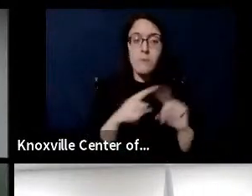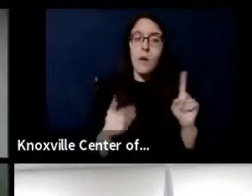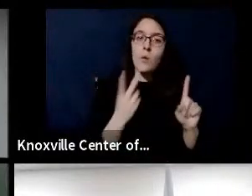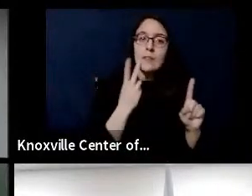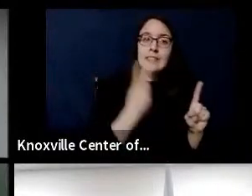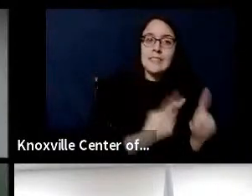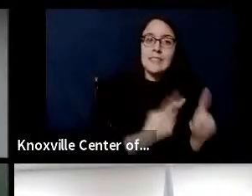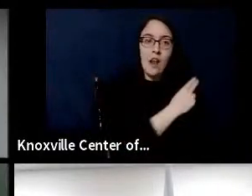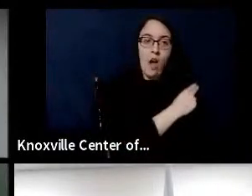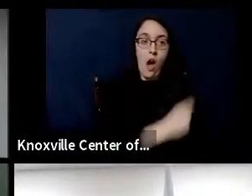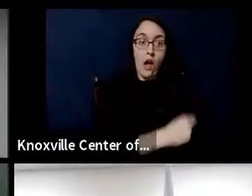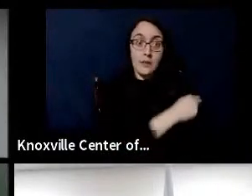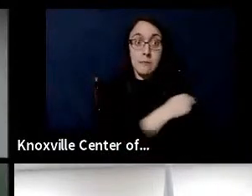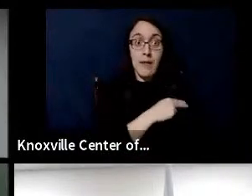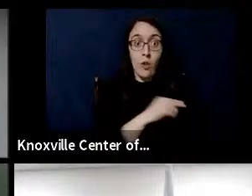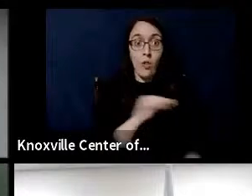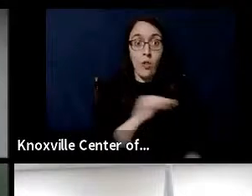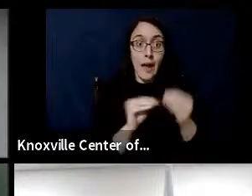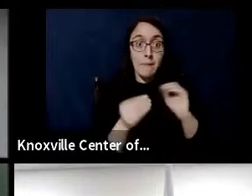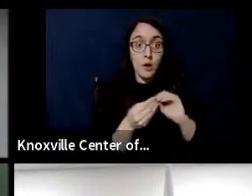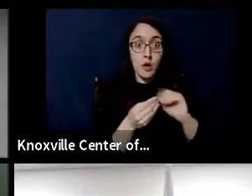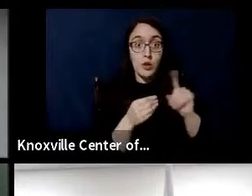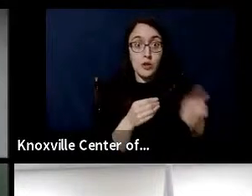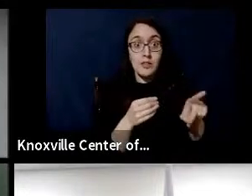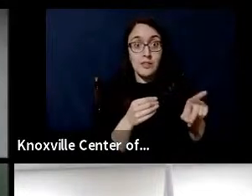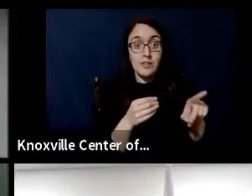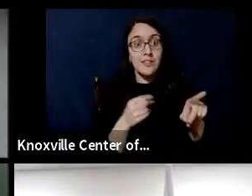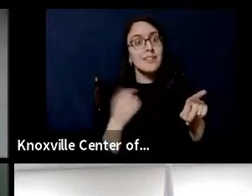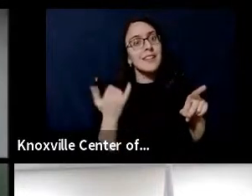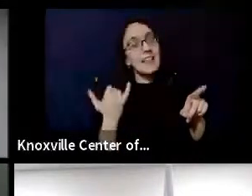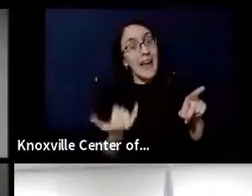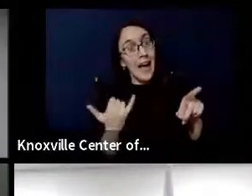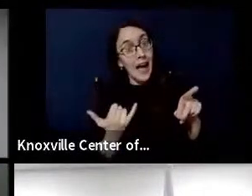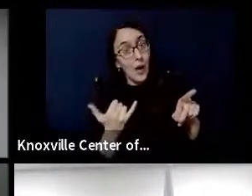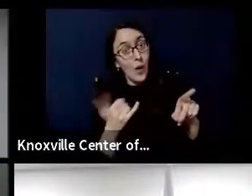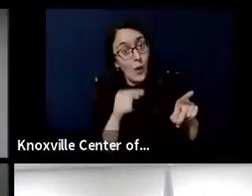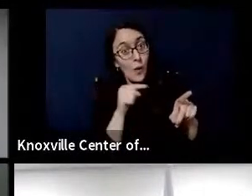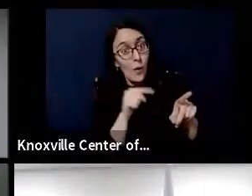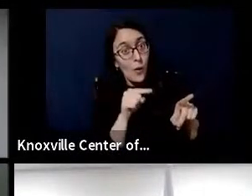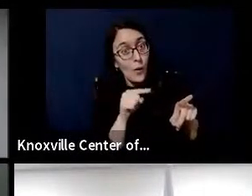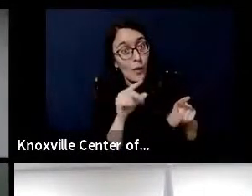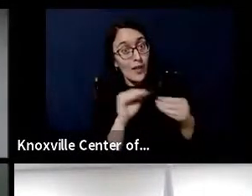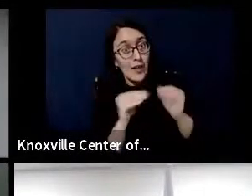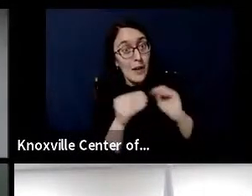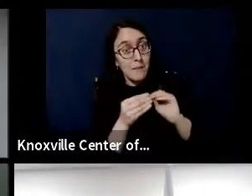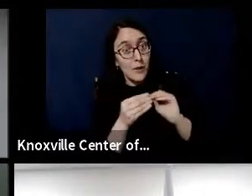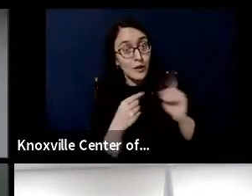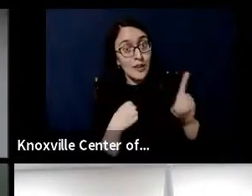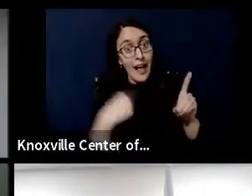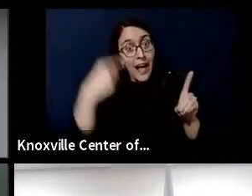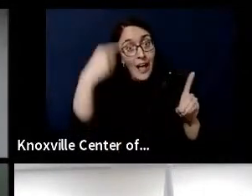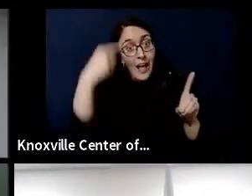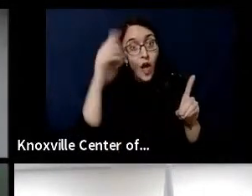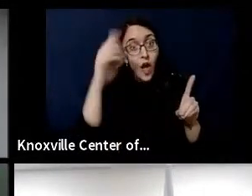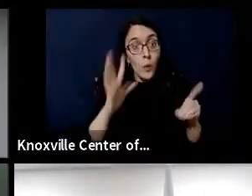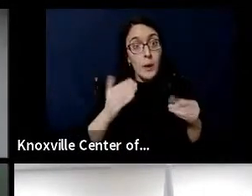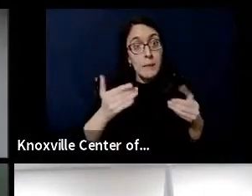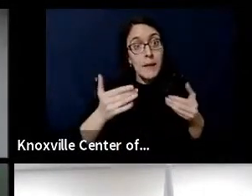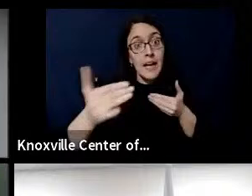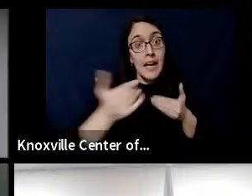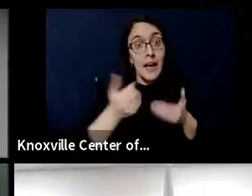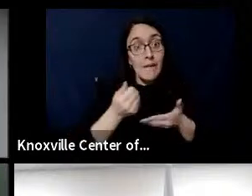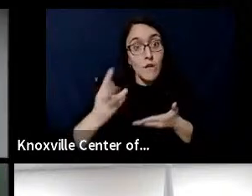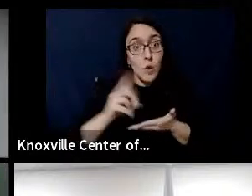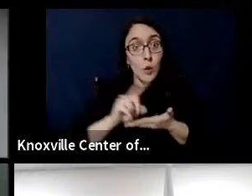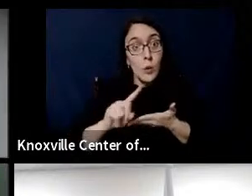hospital perspective that we're seeing now. I thought it would be several weeks from now that we're seeing